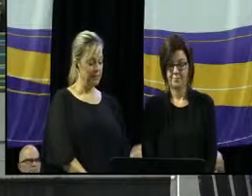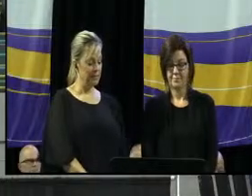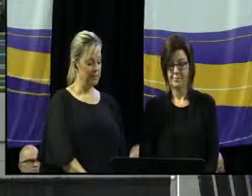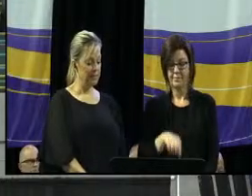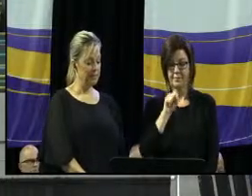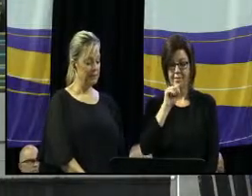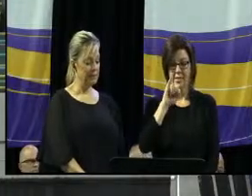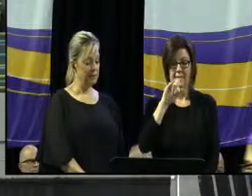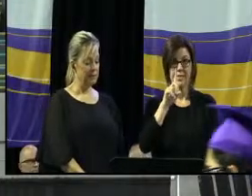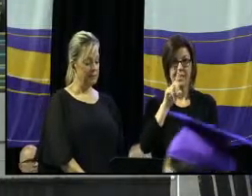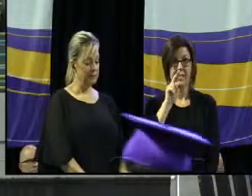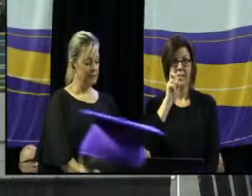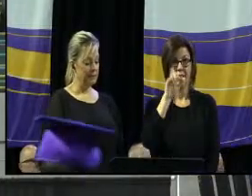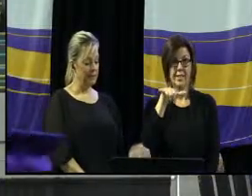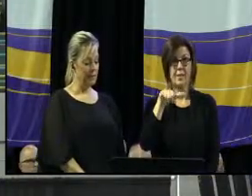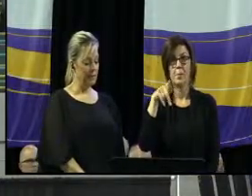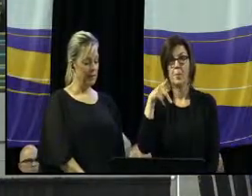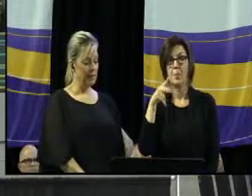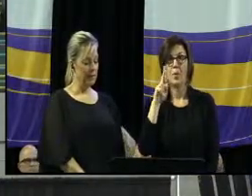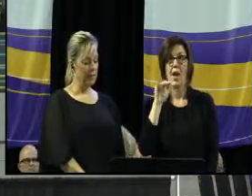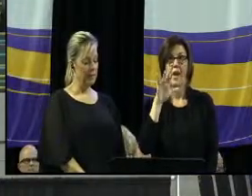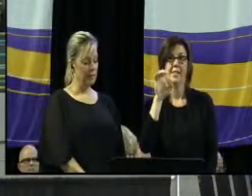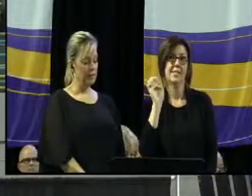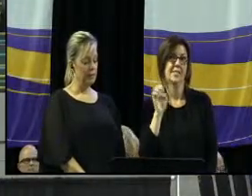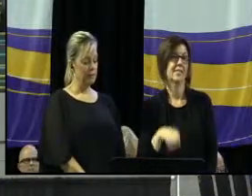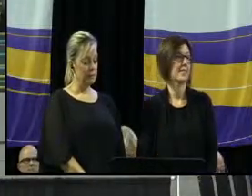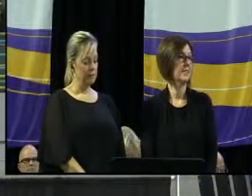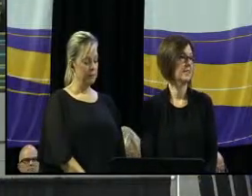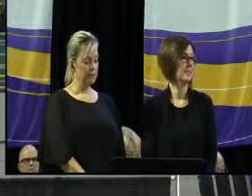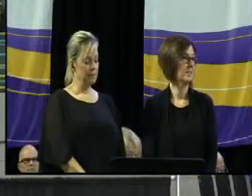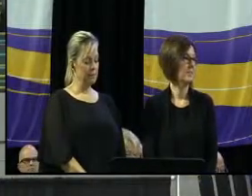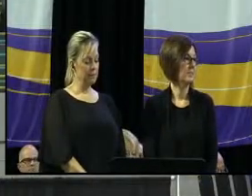Sydney Kirsten Price.